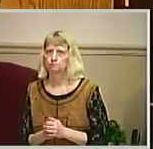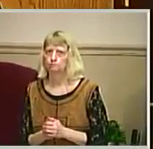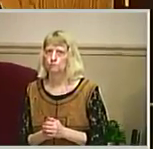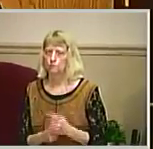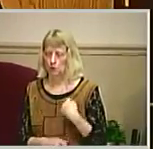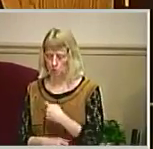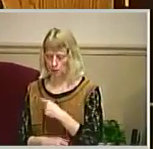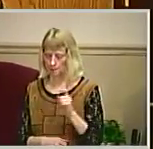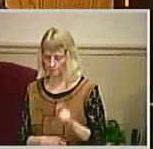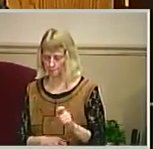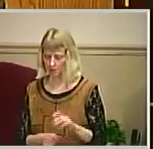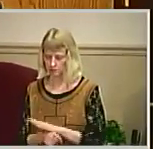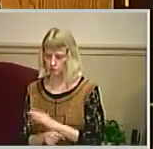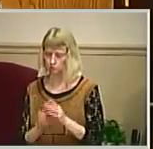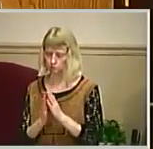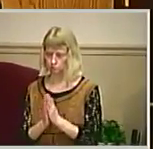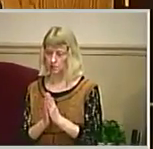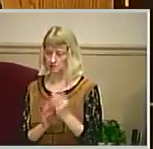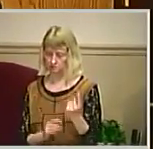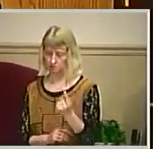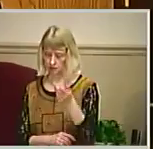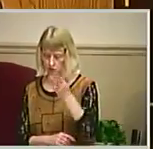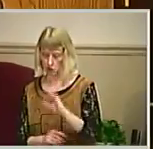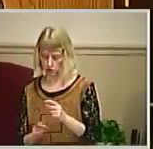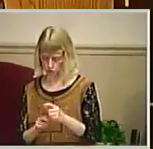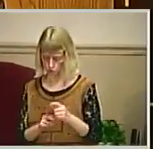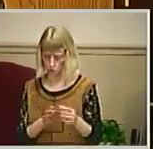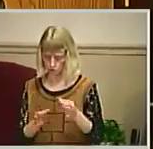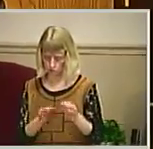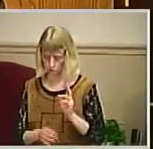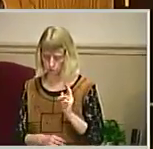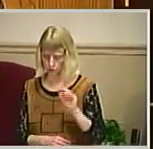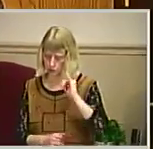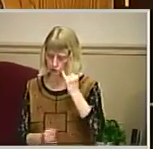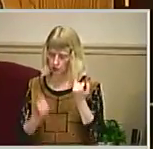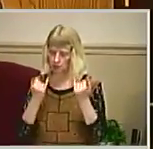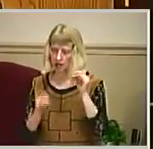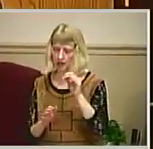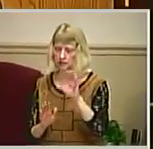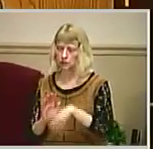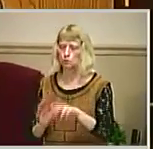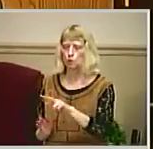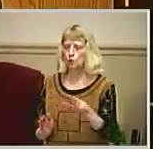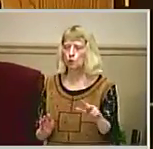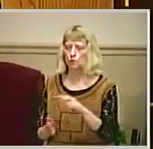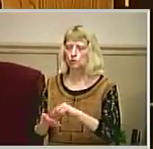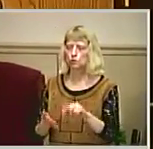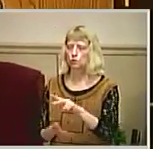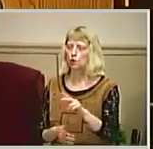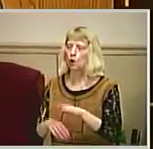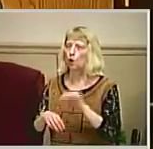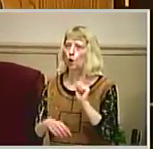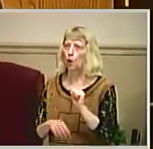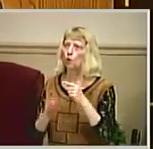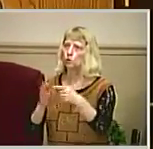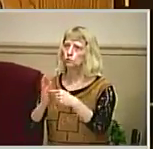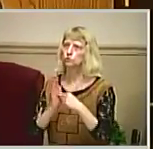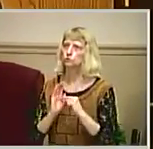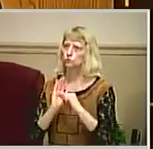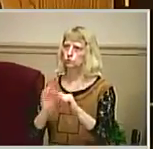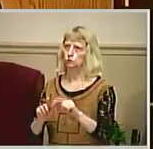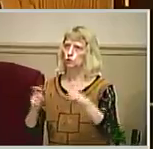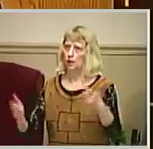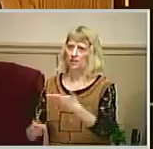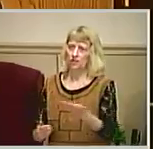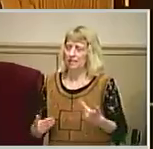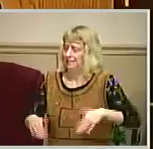We must be prayerful. I mean, that's something that the Word of God tells us anyway. Jeremiah 33:3, call unto me and I will answer thee and show thee great and mighty things